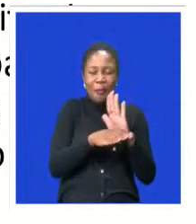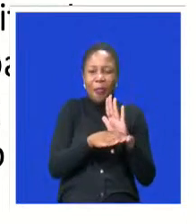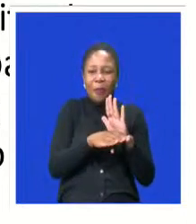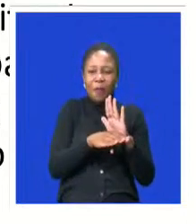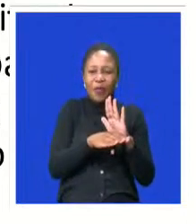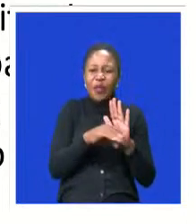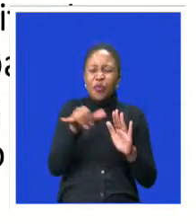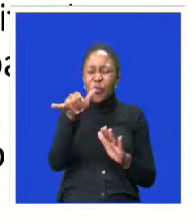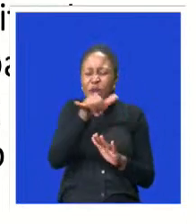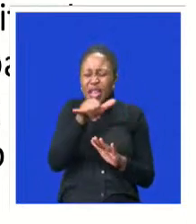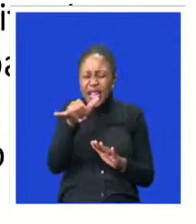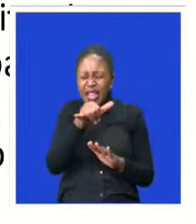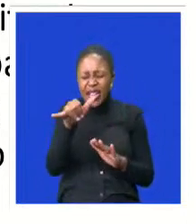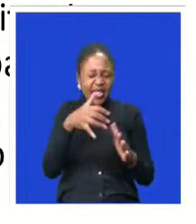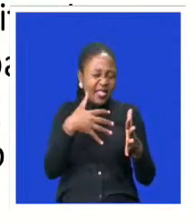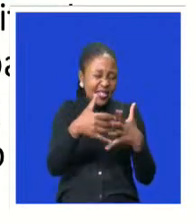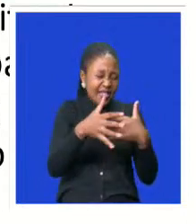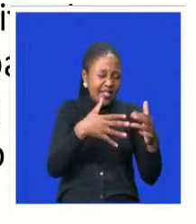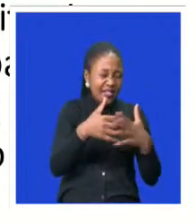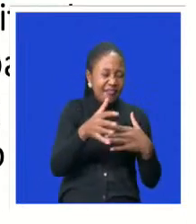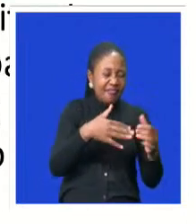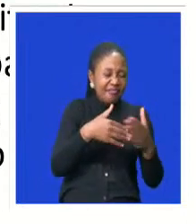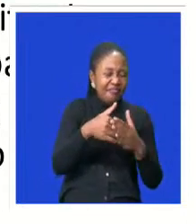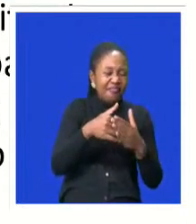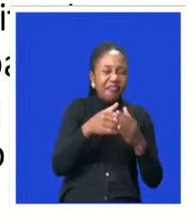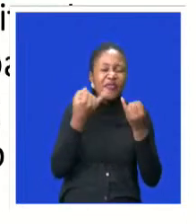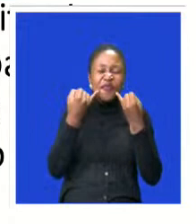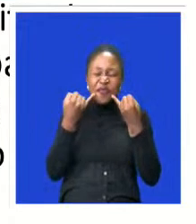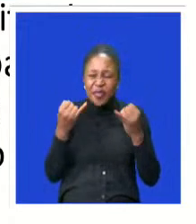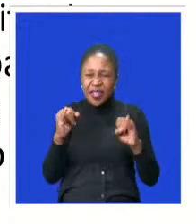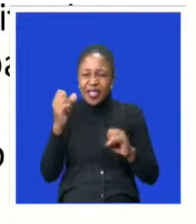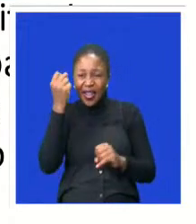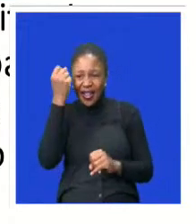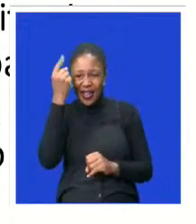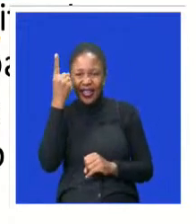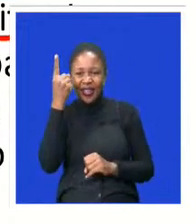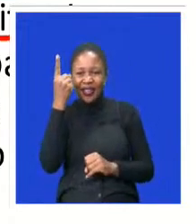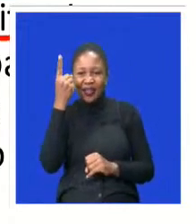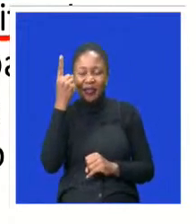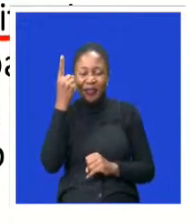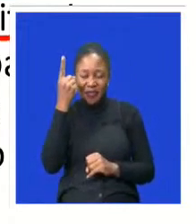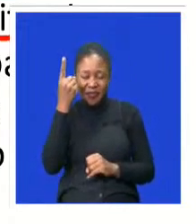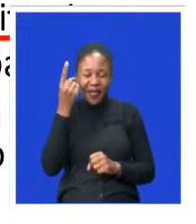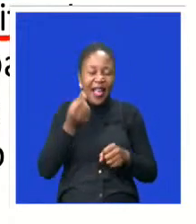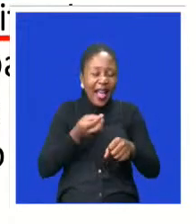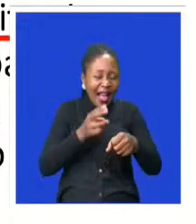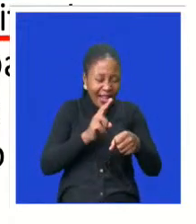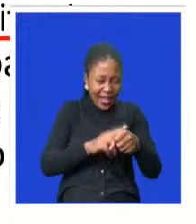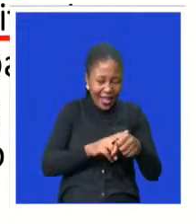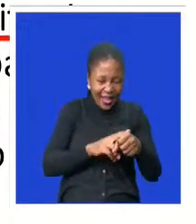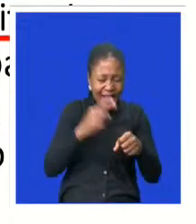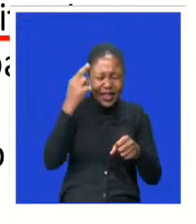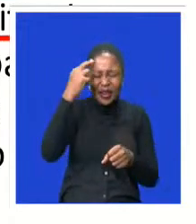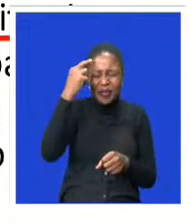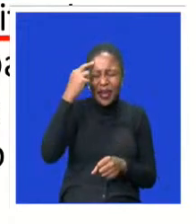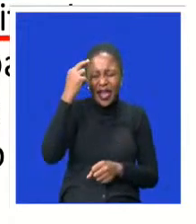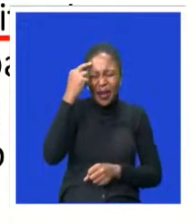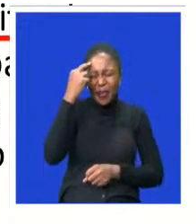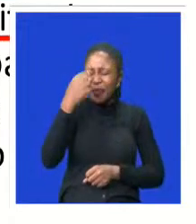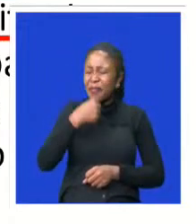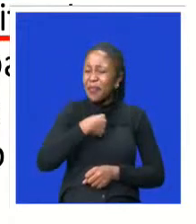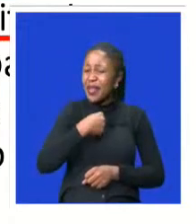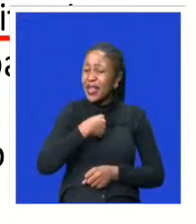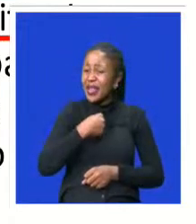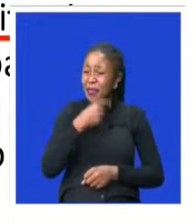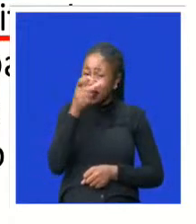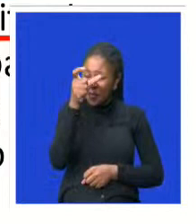aim of the essay. What do I want to achieve as a writer? In this case, you